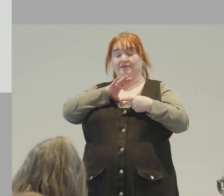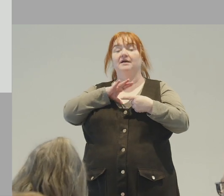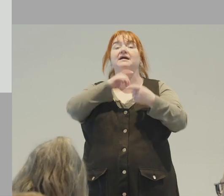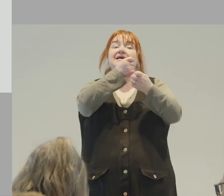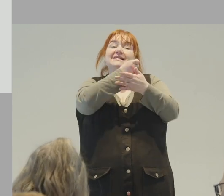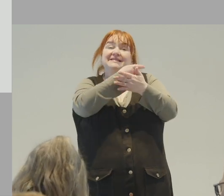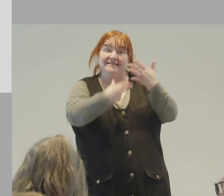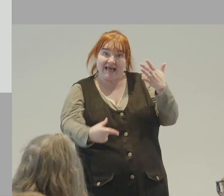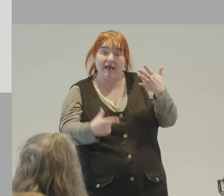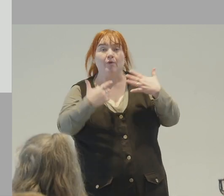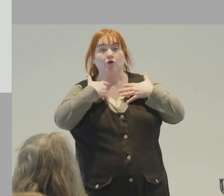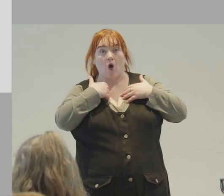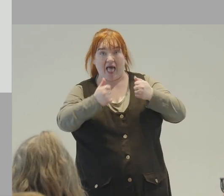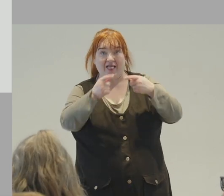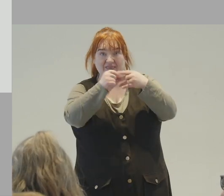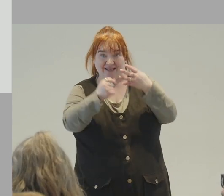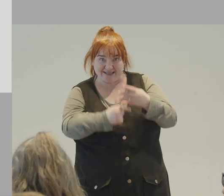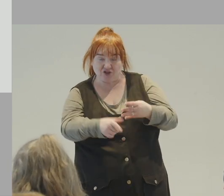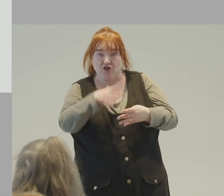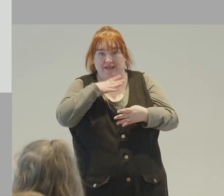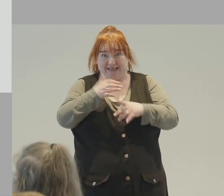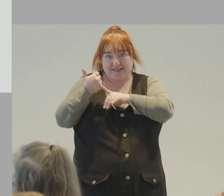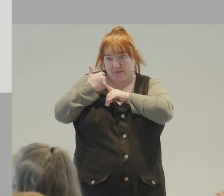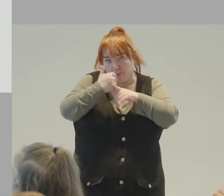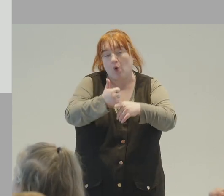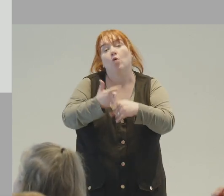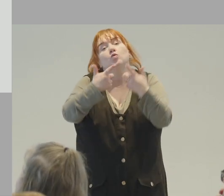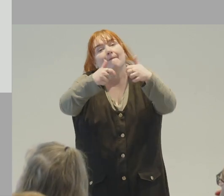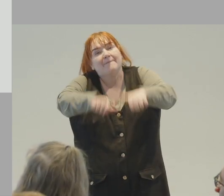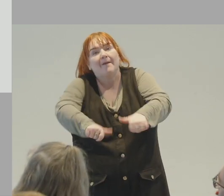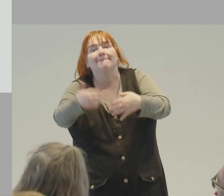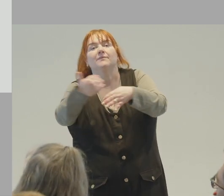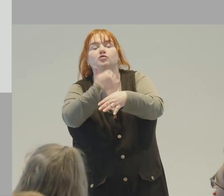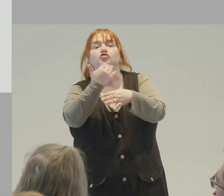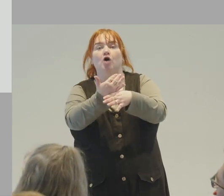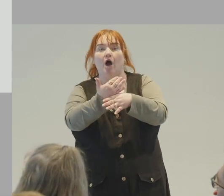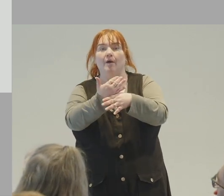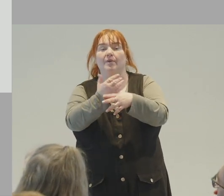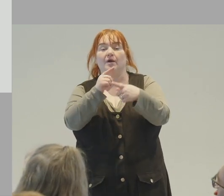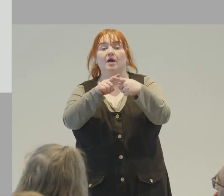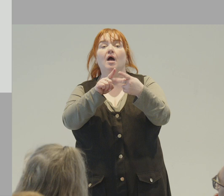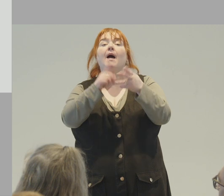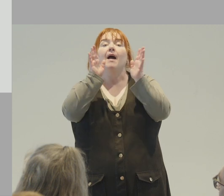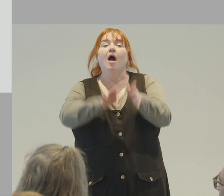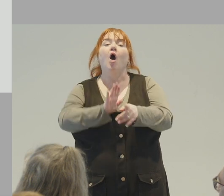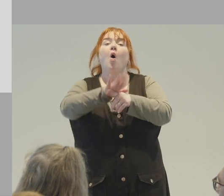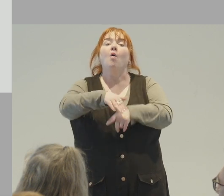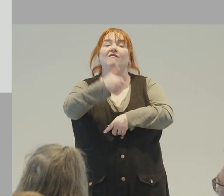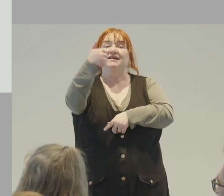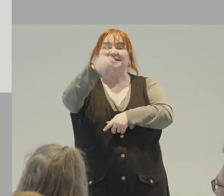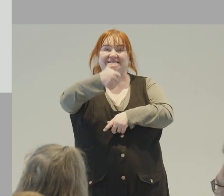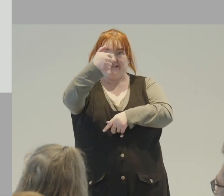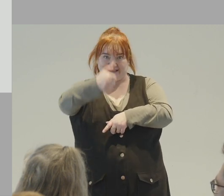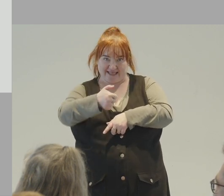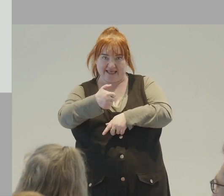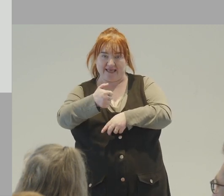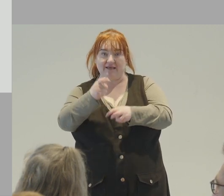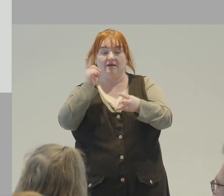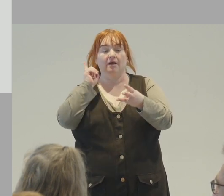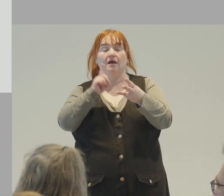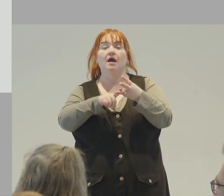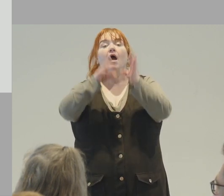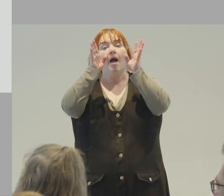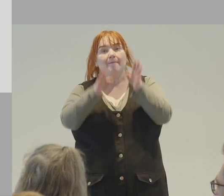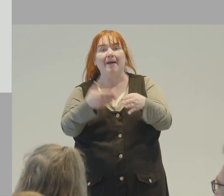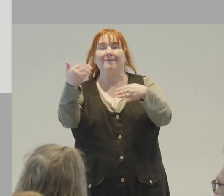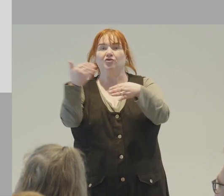health condition, that means you need support to do your job. If you're 16 or over, if you are employed,